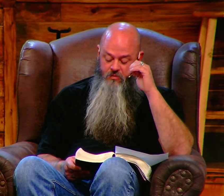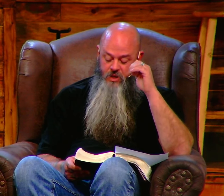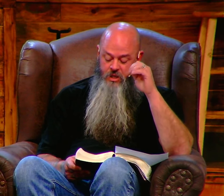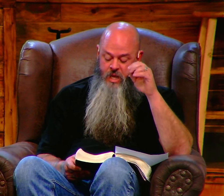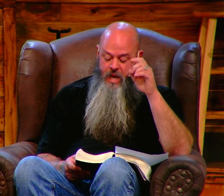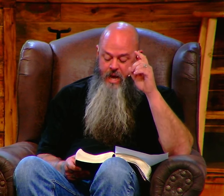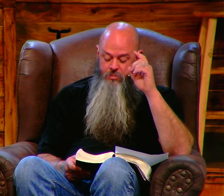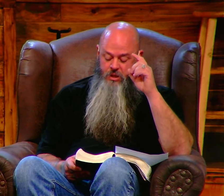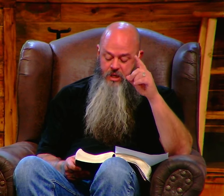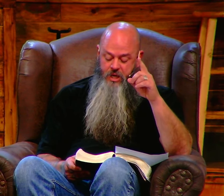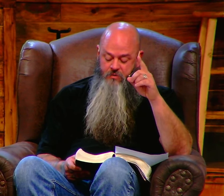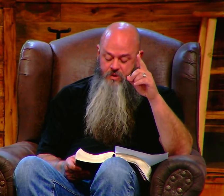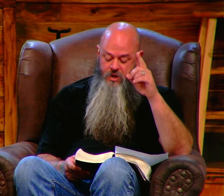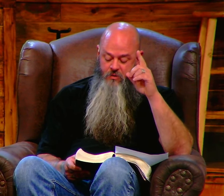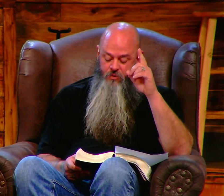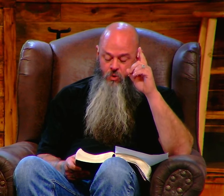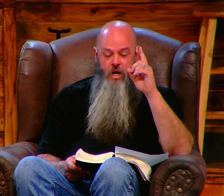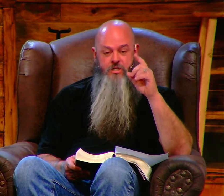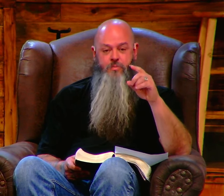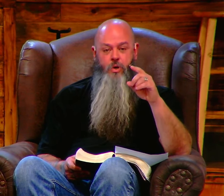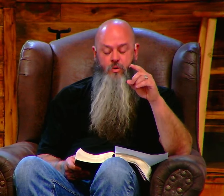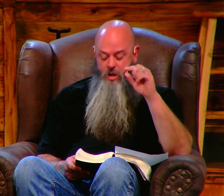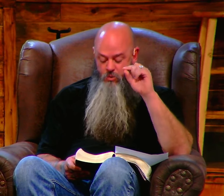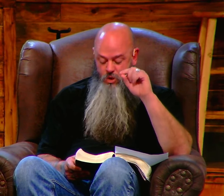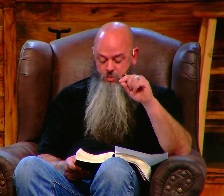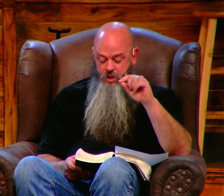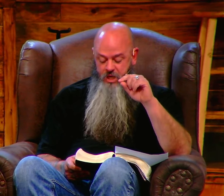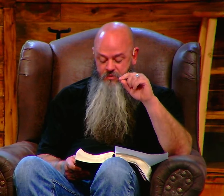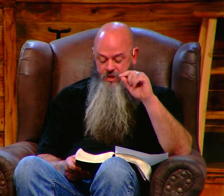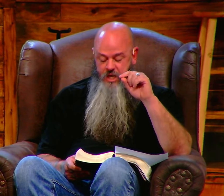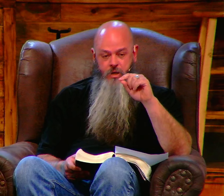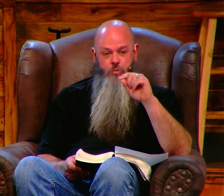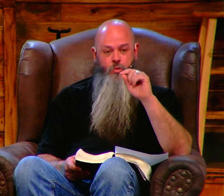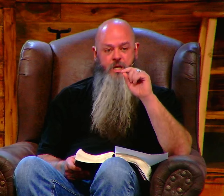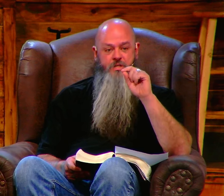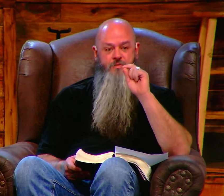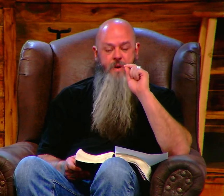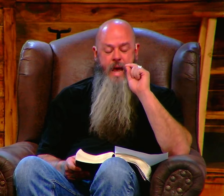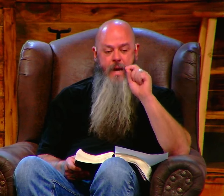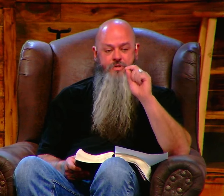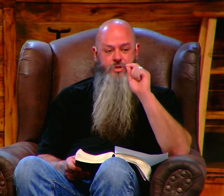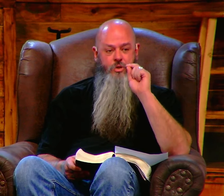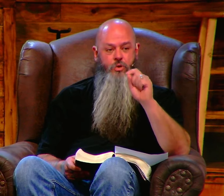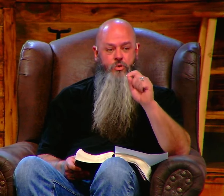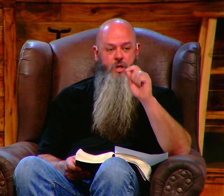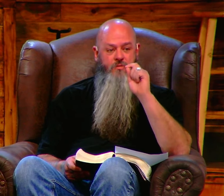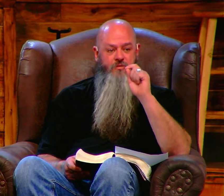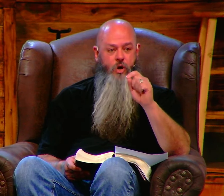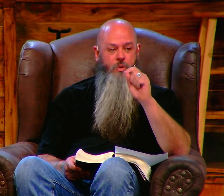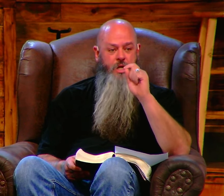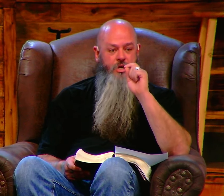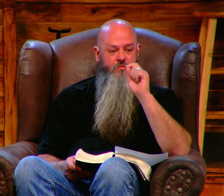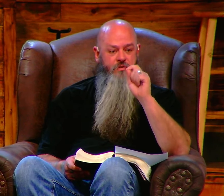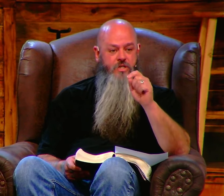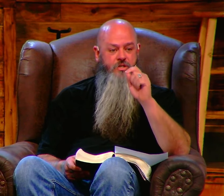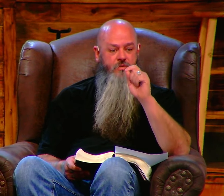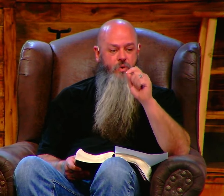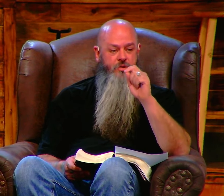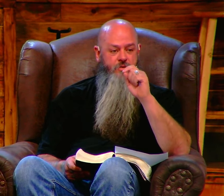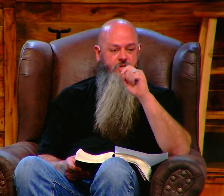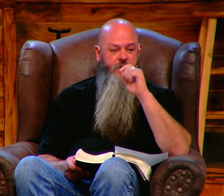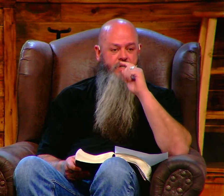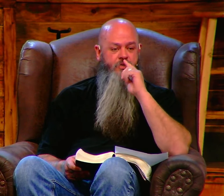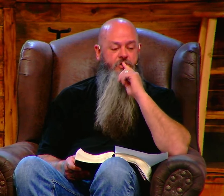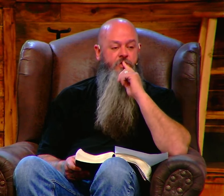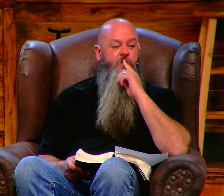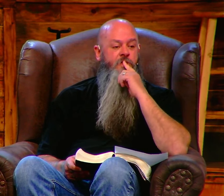the living. I believed, and therefore I spoke. That word believe in the Hebrew means absolutely firmly convinced of what